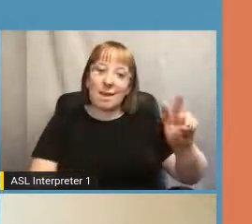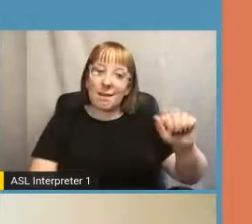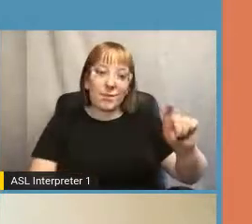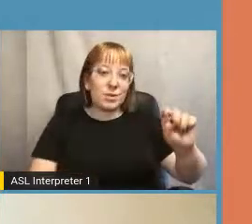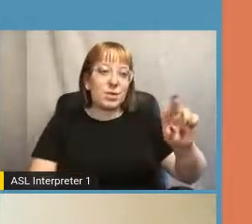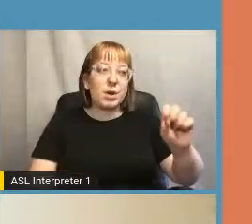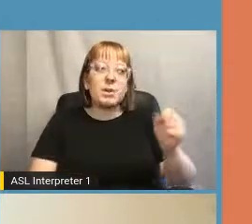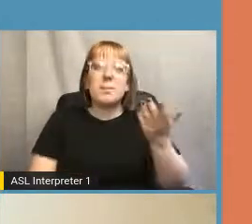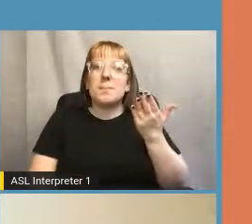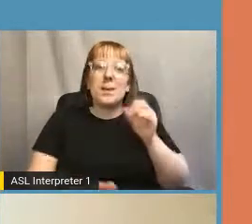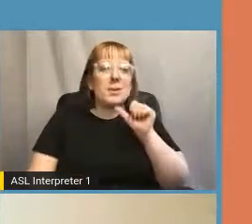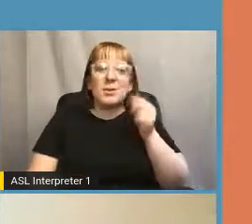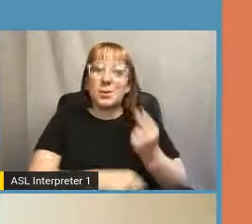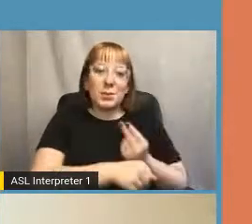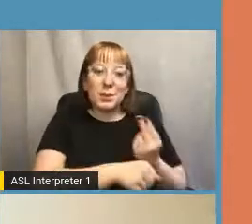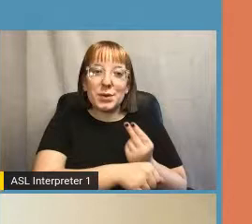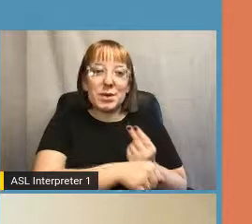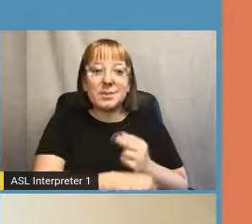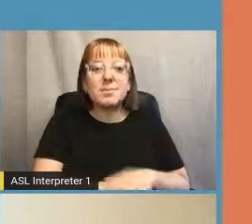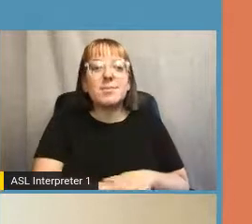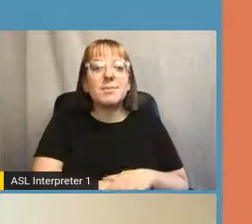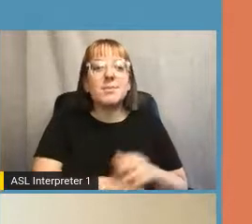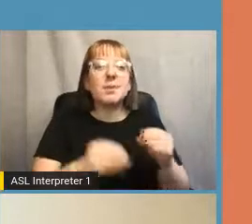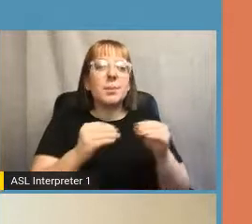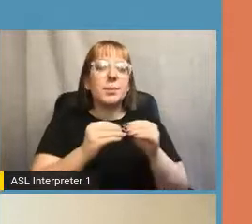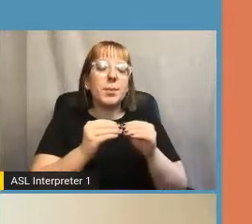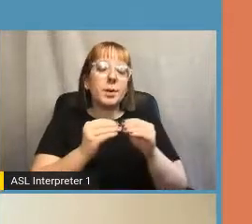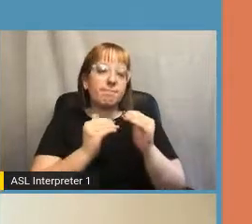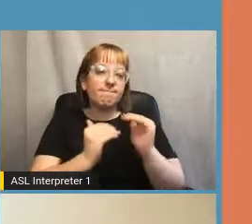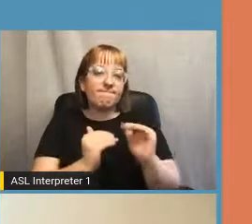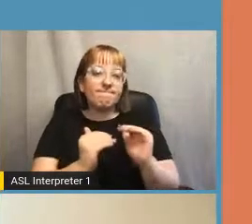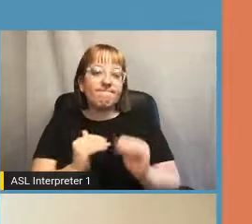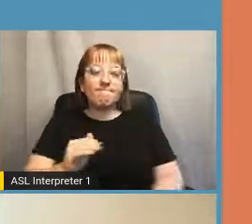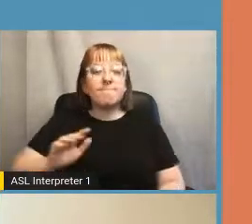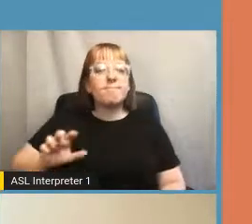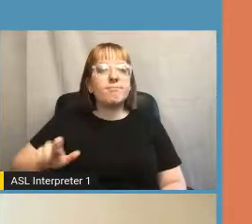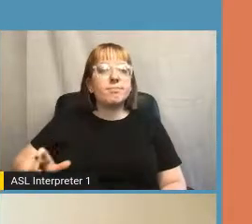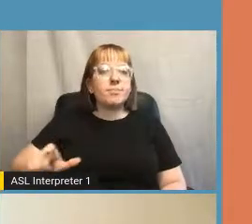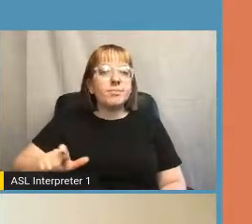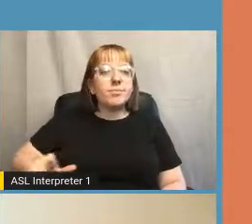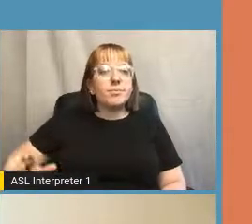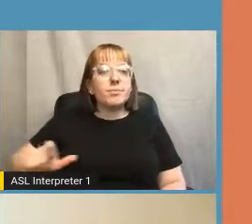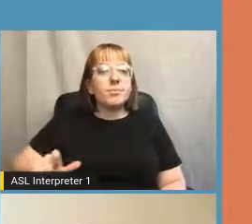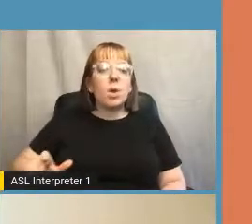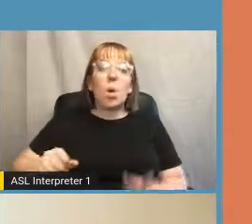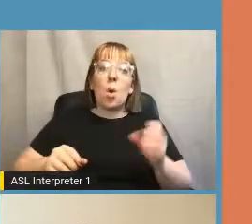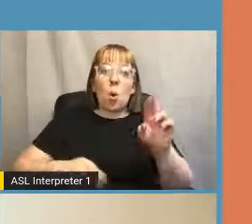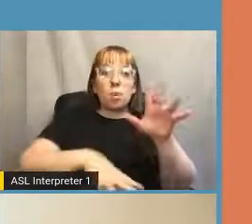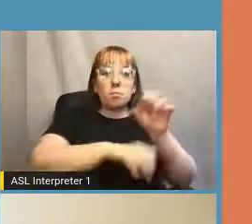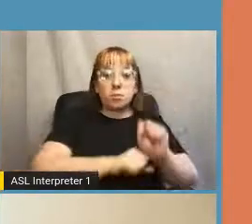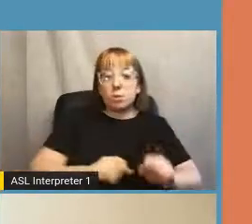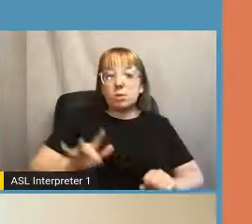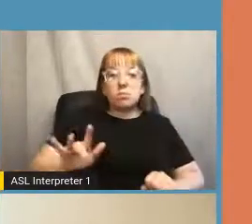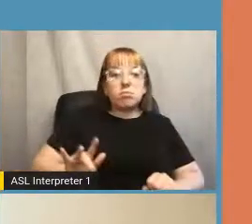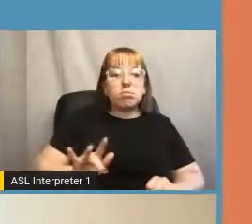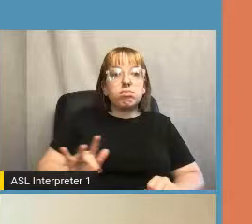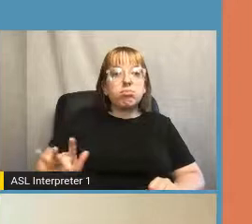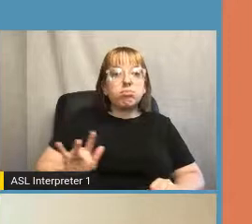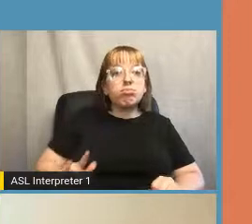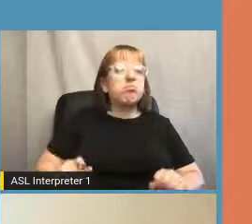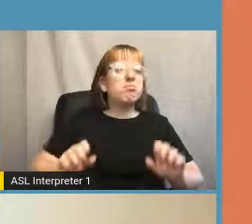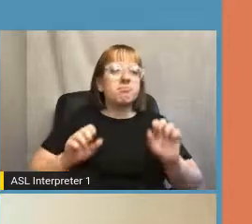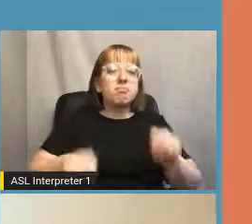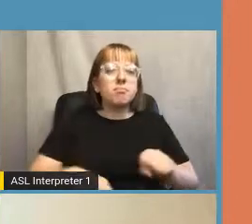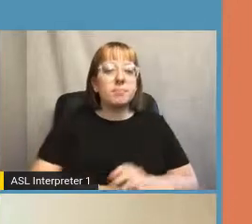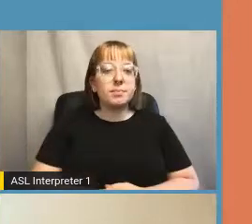that, you may go with something that's a little more constrained and they are used to arrow keys, they can use that. So create, or